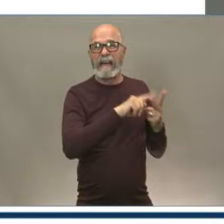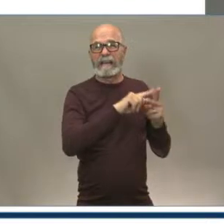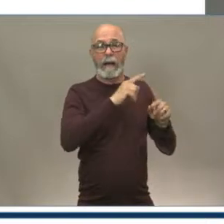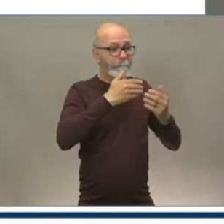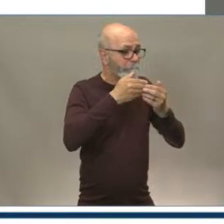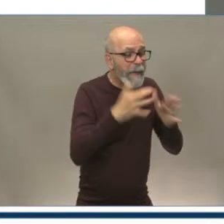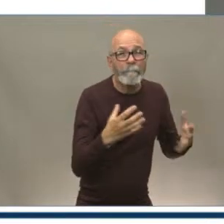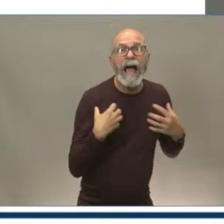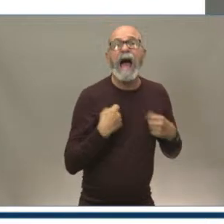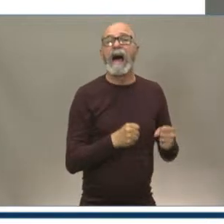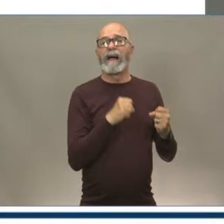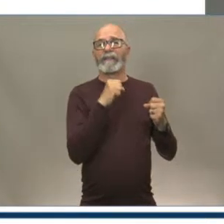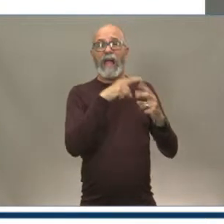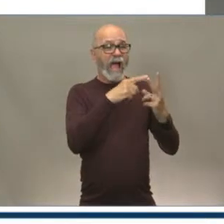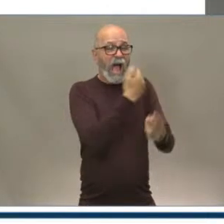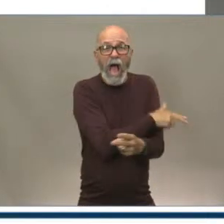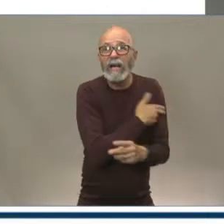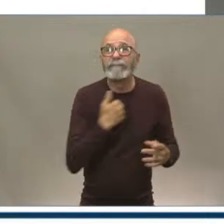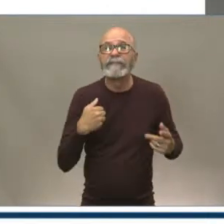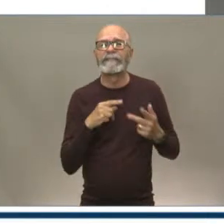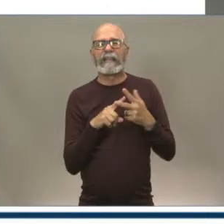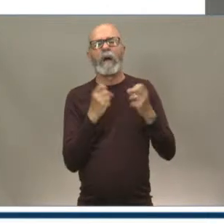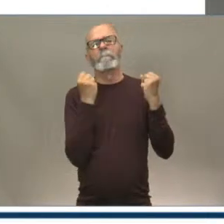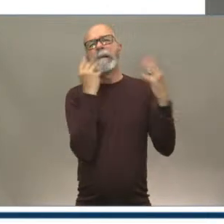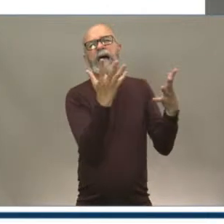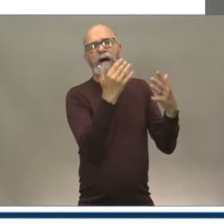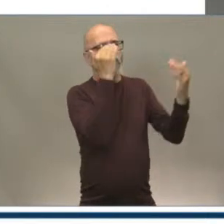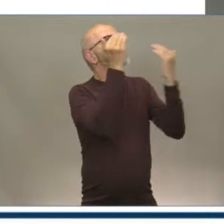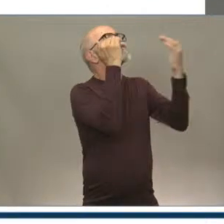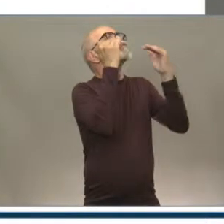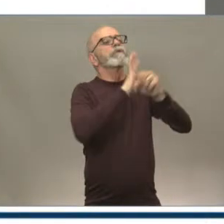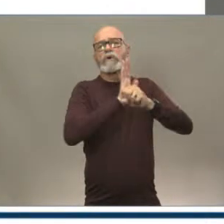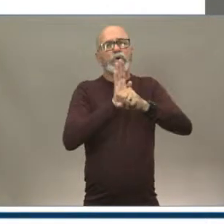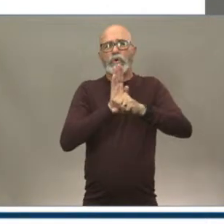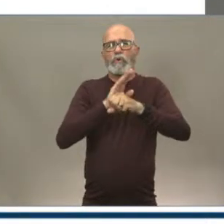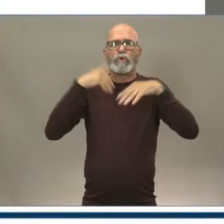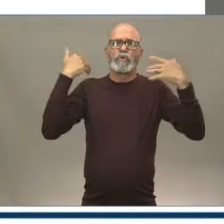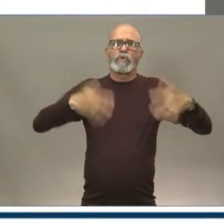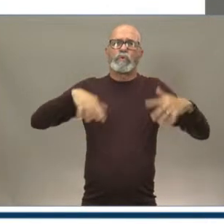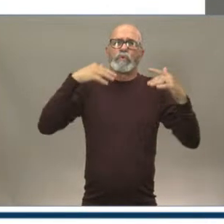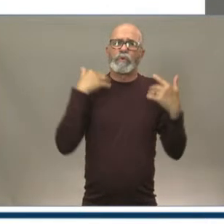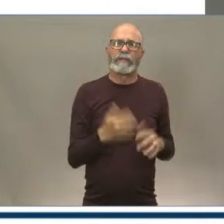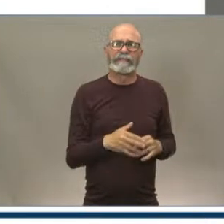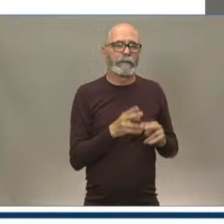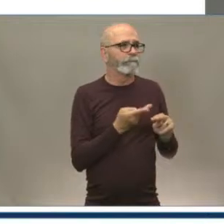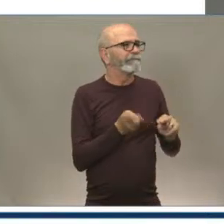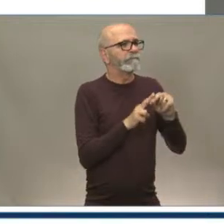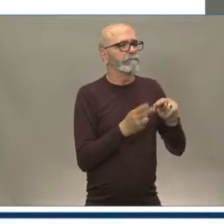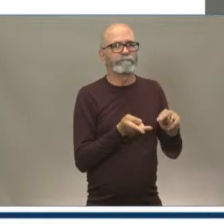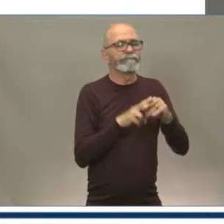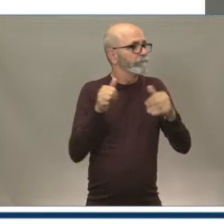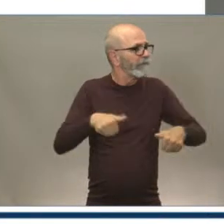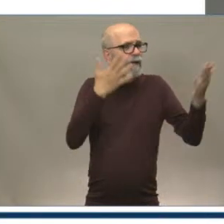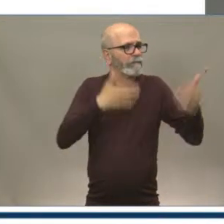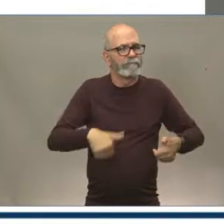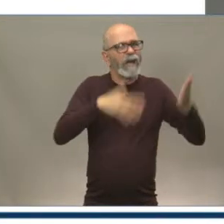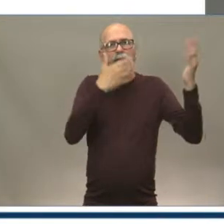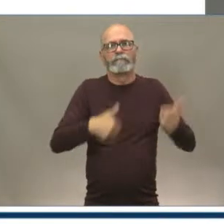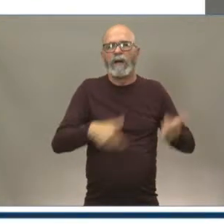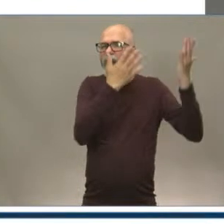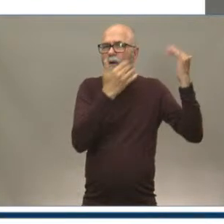impacts on our hospitals. We have seen a substantial increase in hospitalizations in the past few days, and I expect that